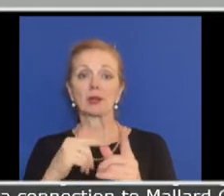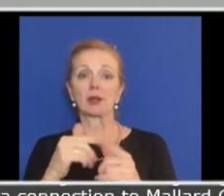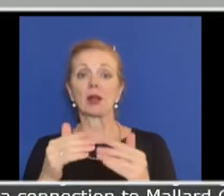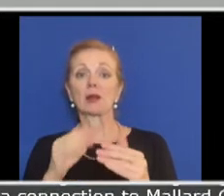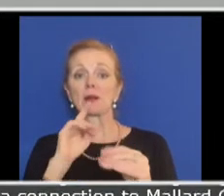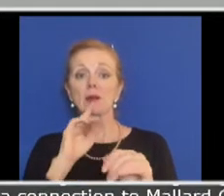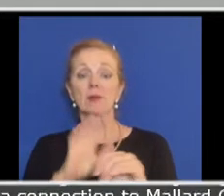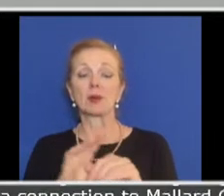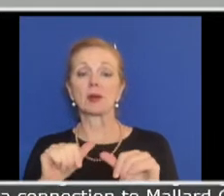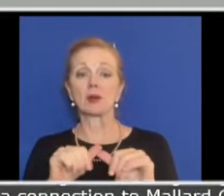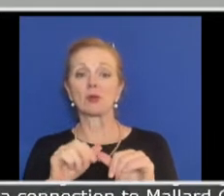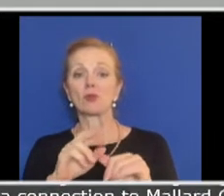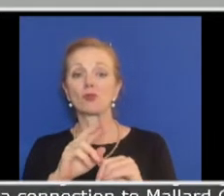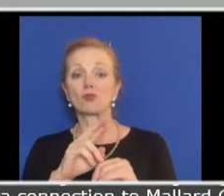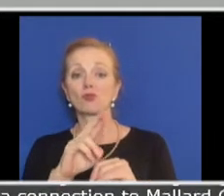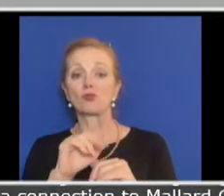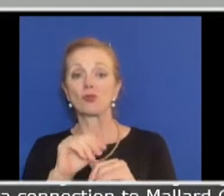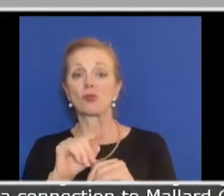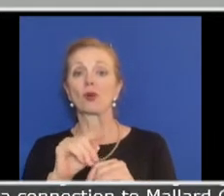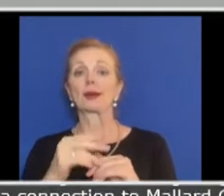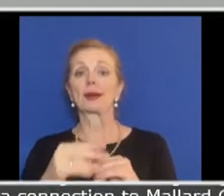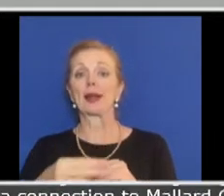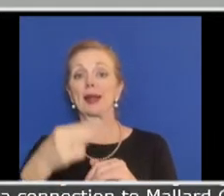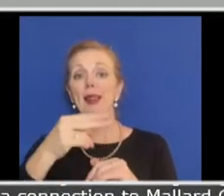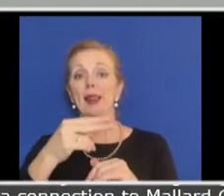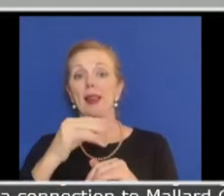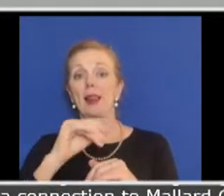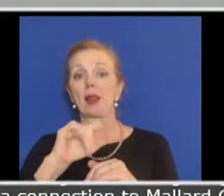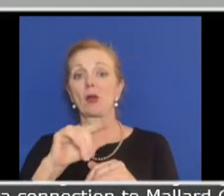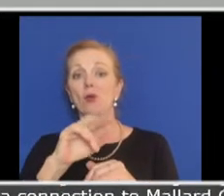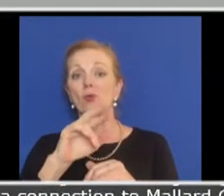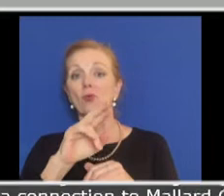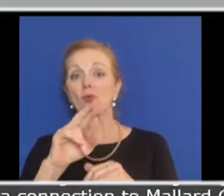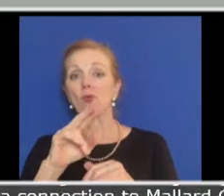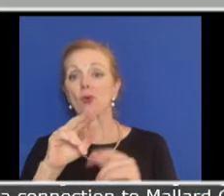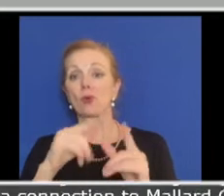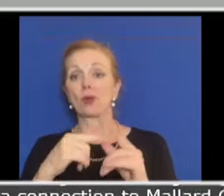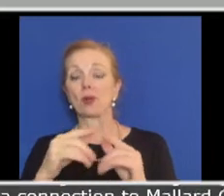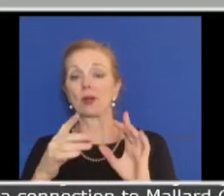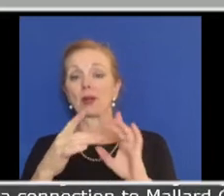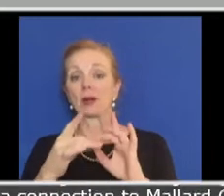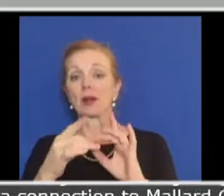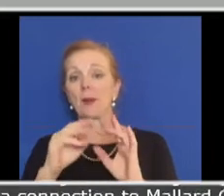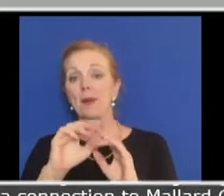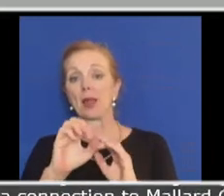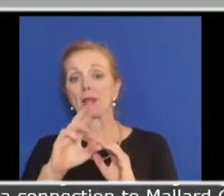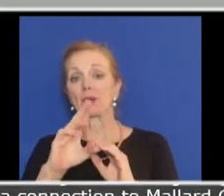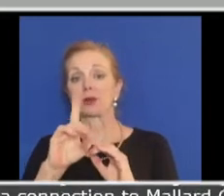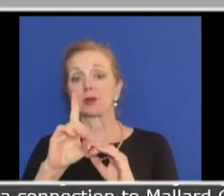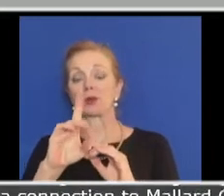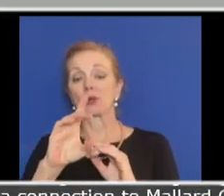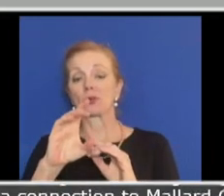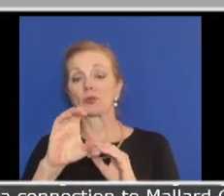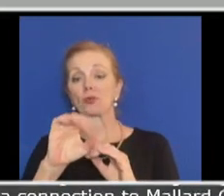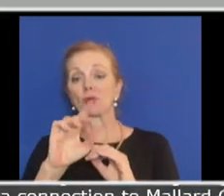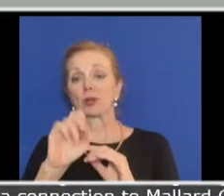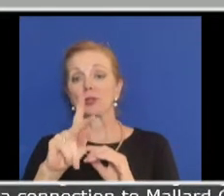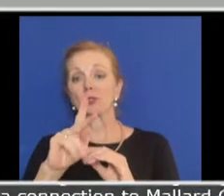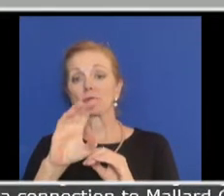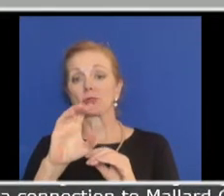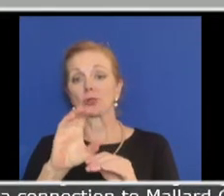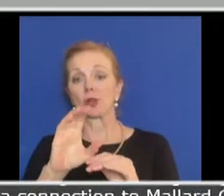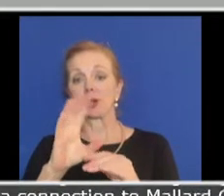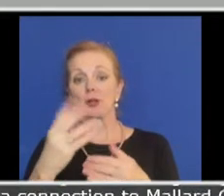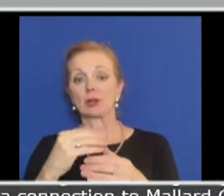the existing right Hill Road which is just there to the South with a connection to Mallard Creek Church Road that would also include six foot